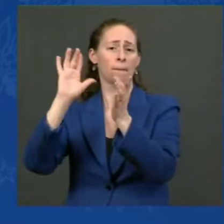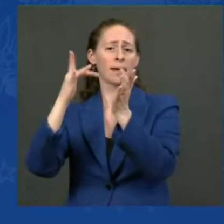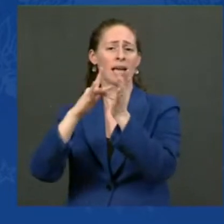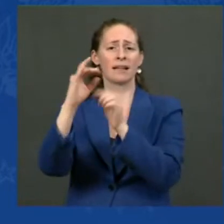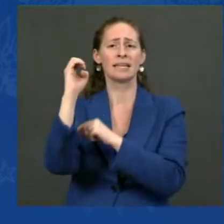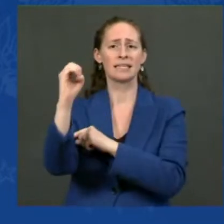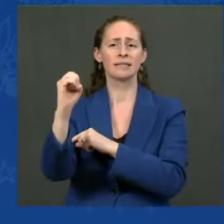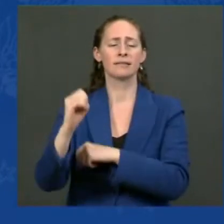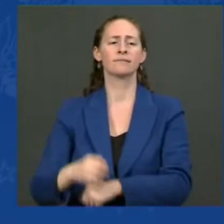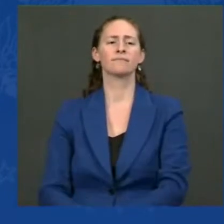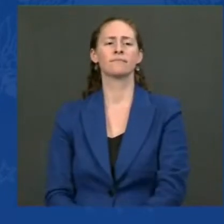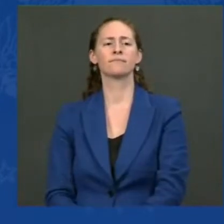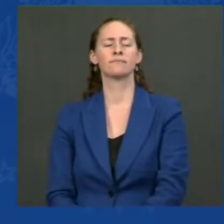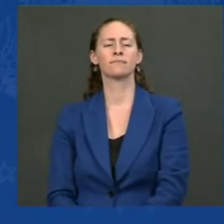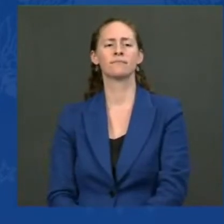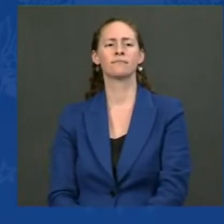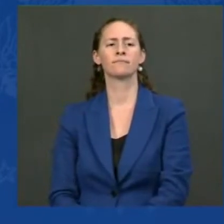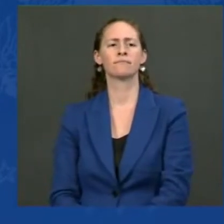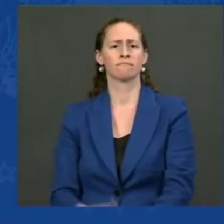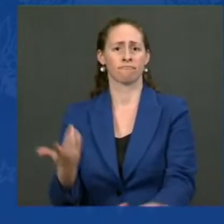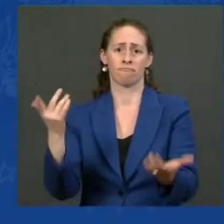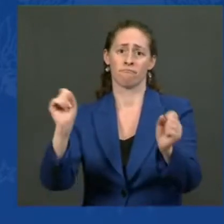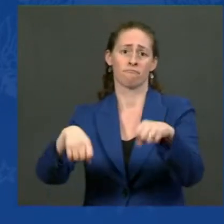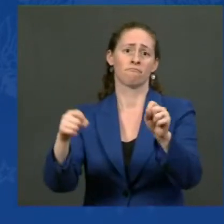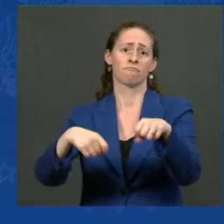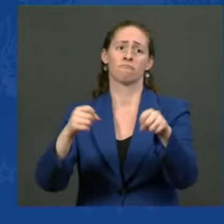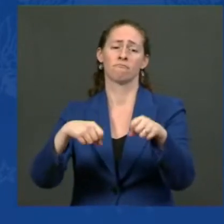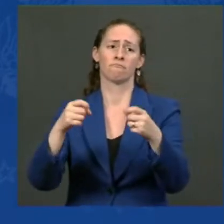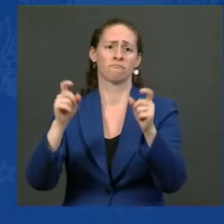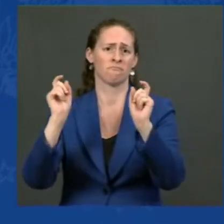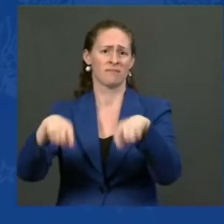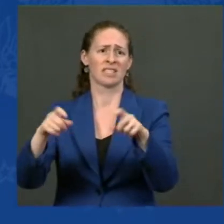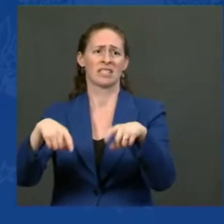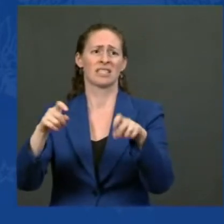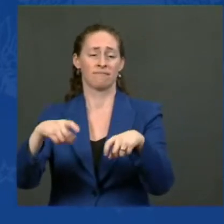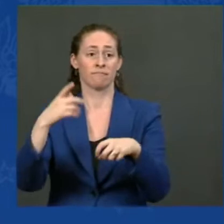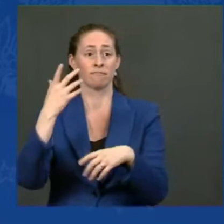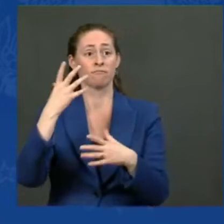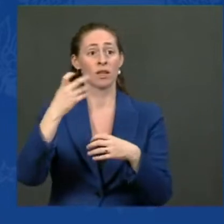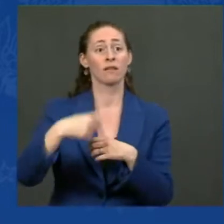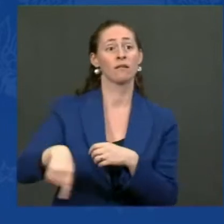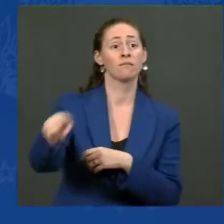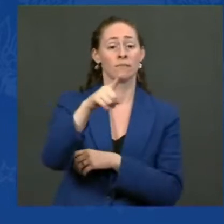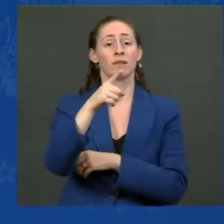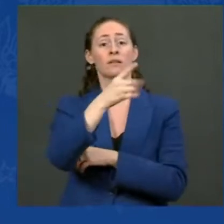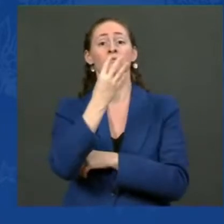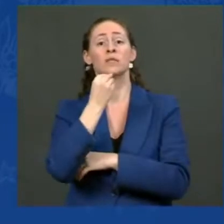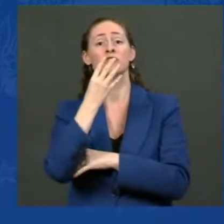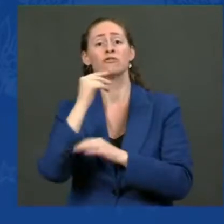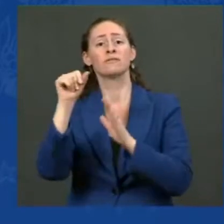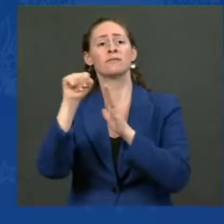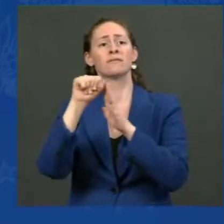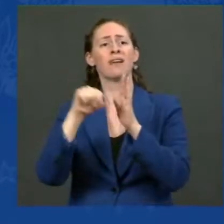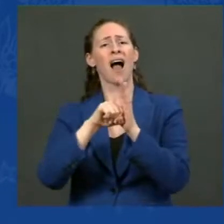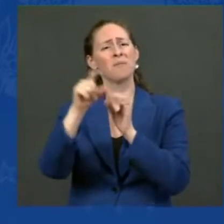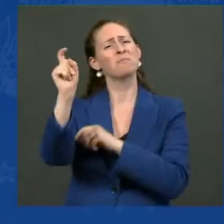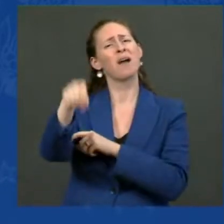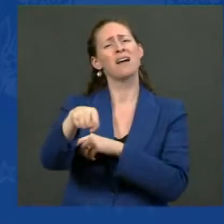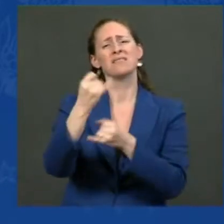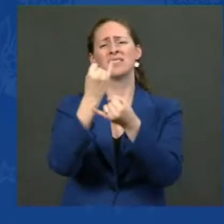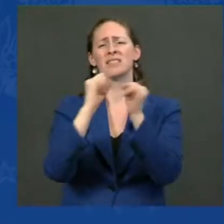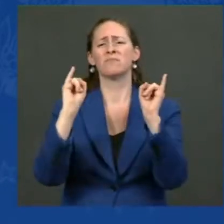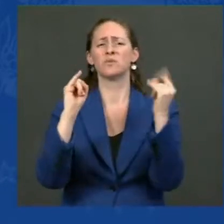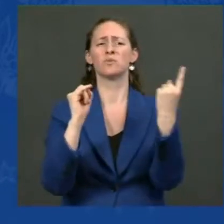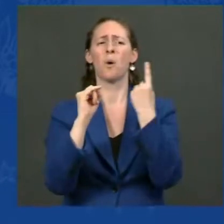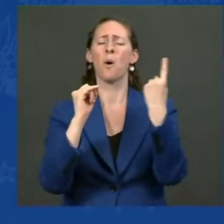is without question, and our support for an independent Jewish state is unequivocal. But I continue to believe